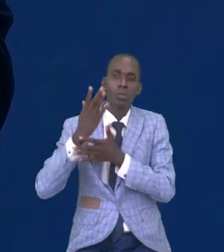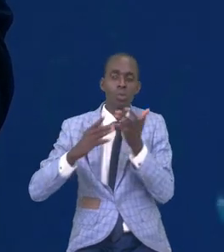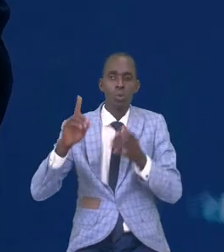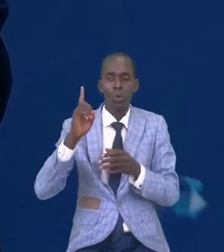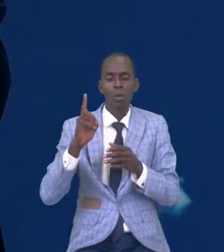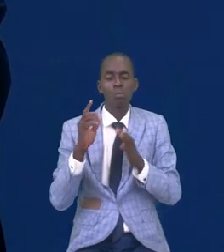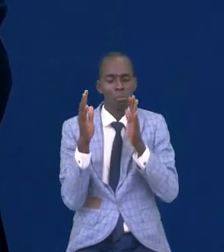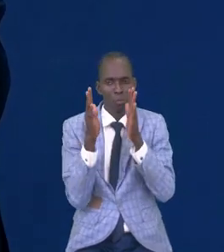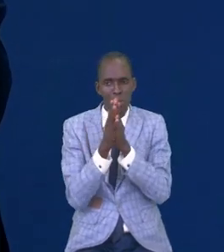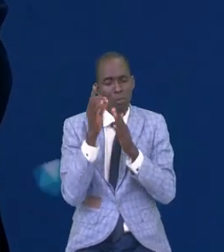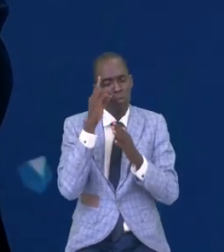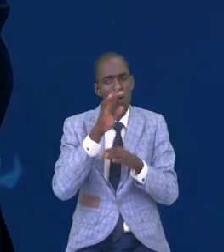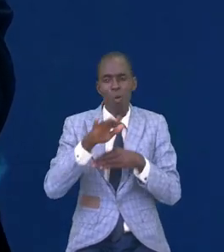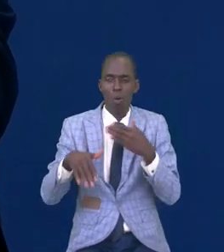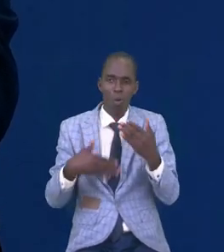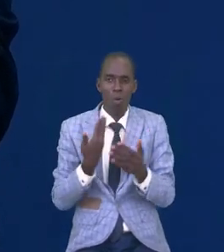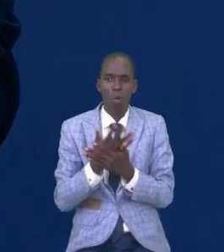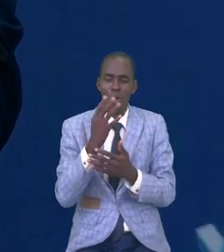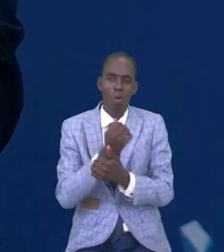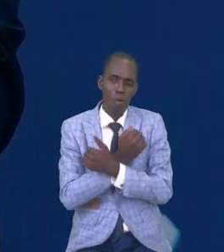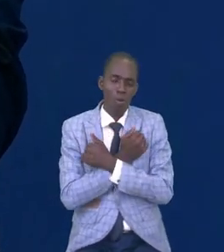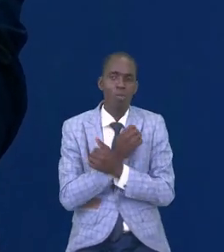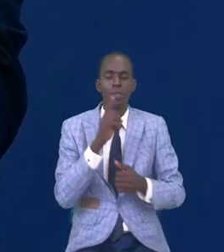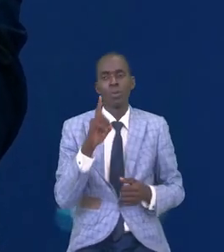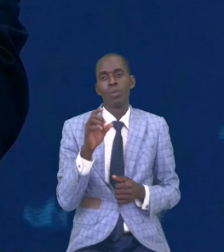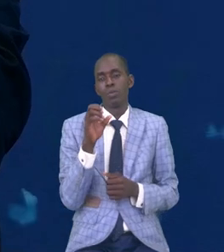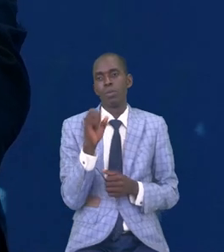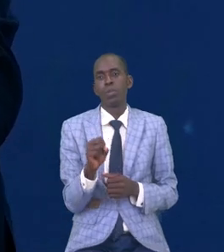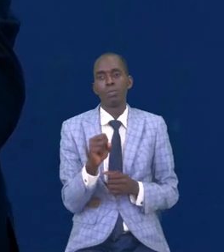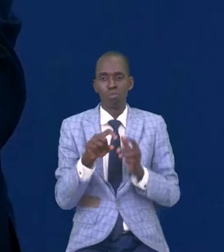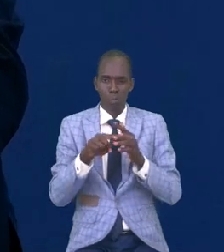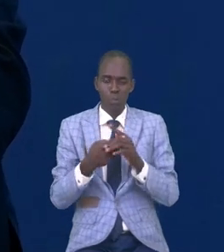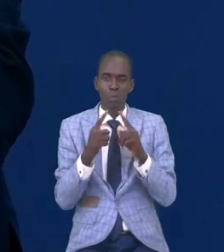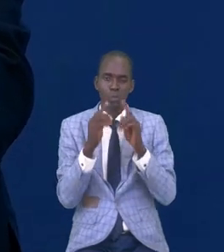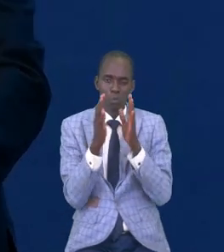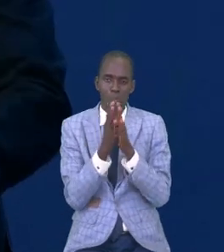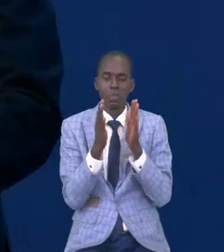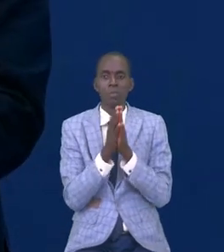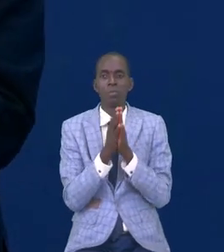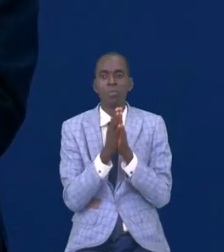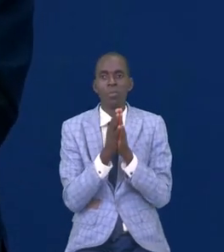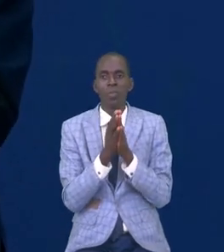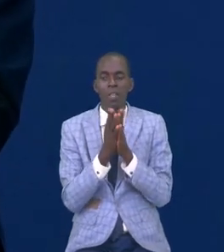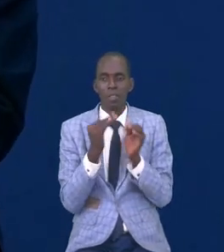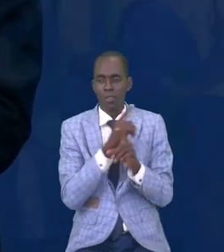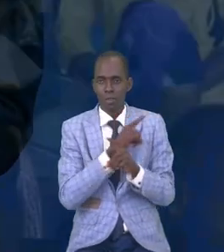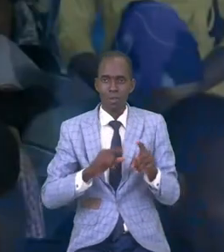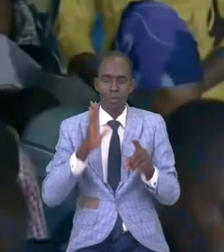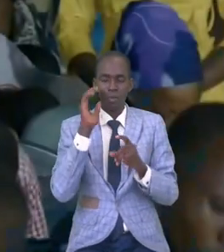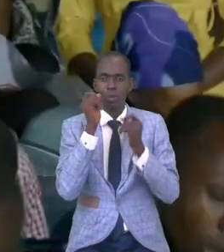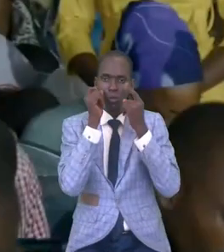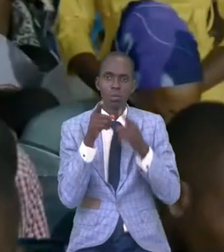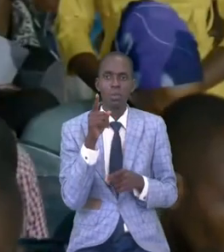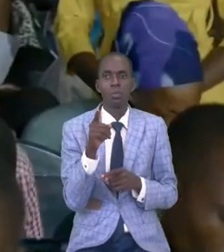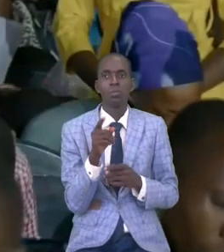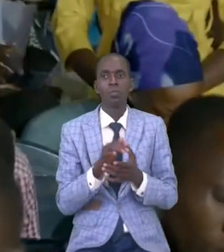Global Crusade. So please receive from our counselors. If you are watching,